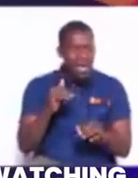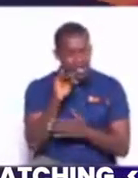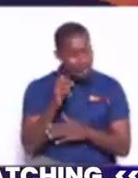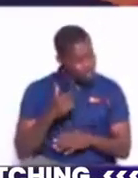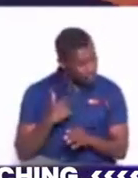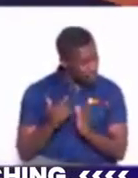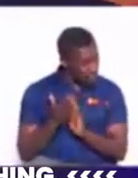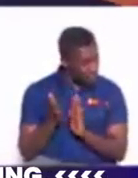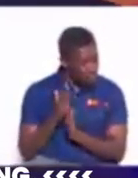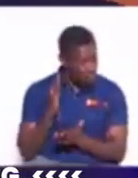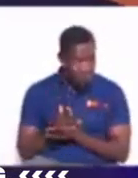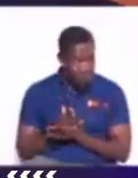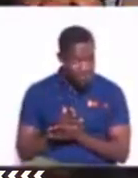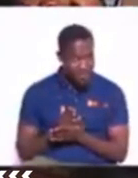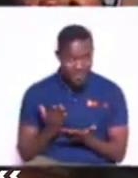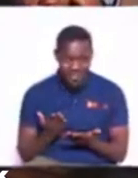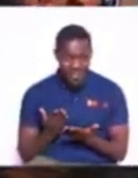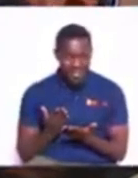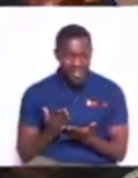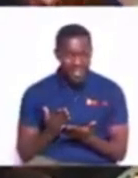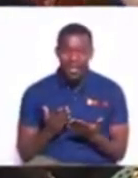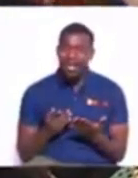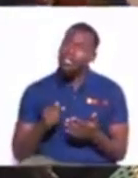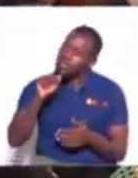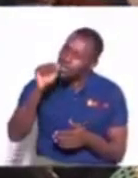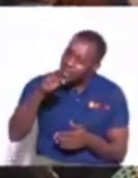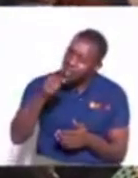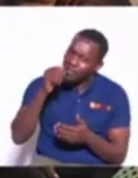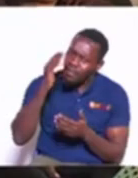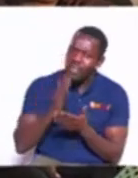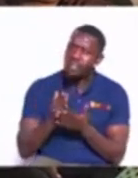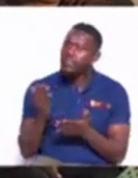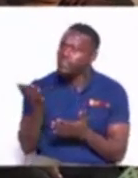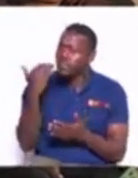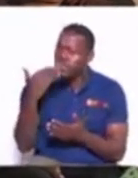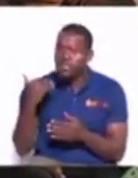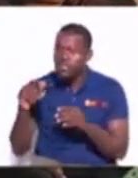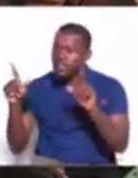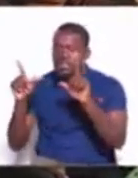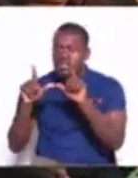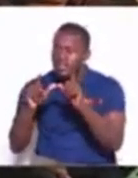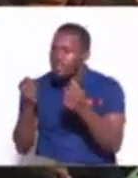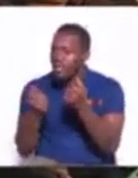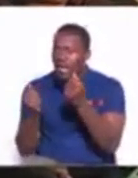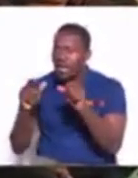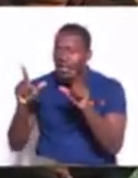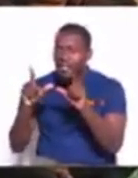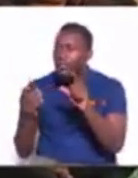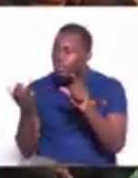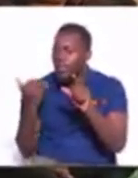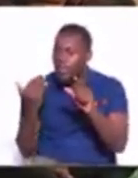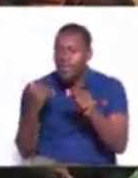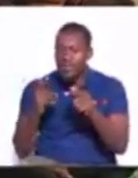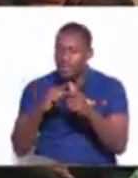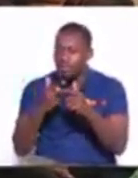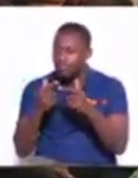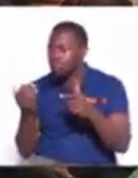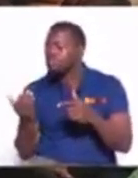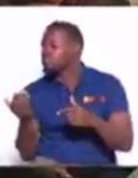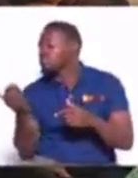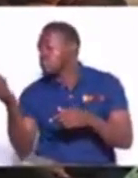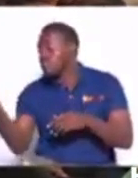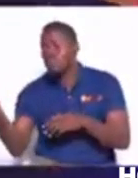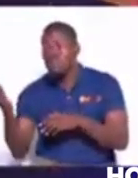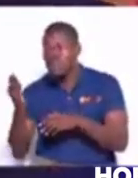fast." He said, "Sir, give me your license." And I took out my ministerial license, not my